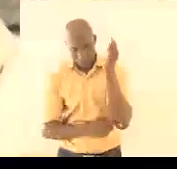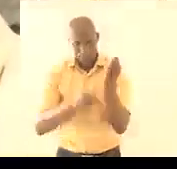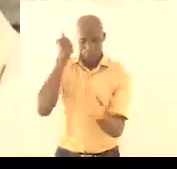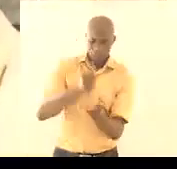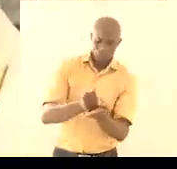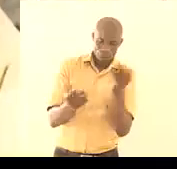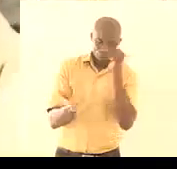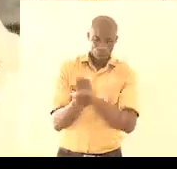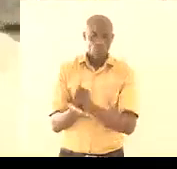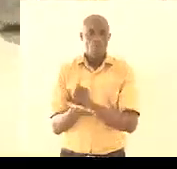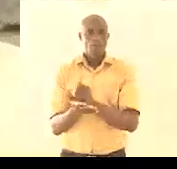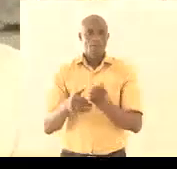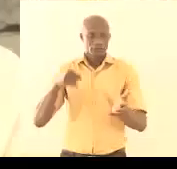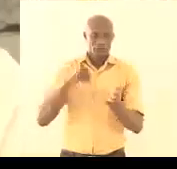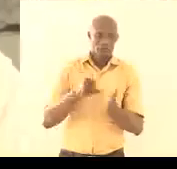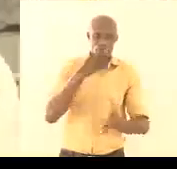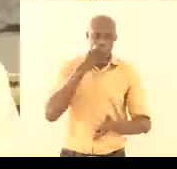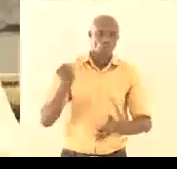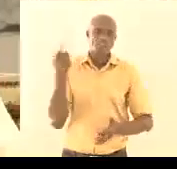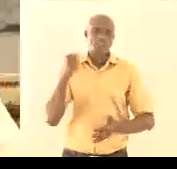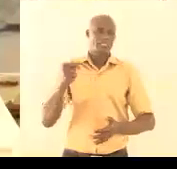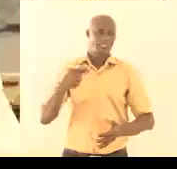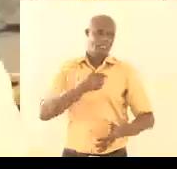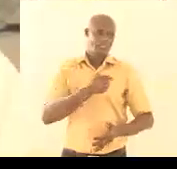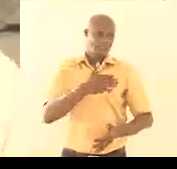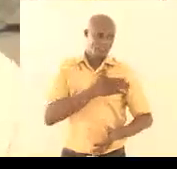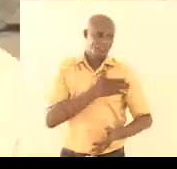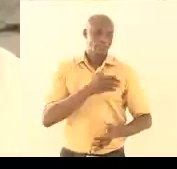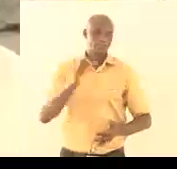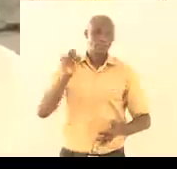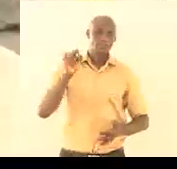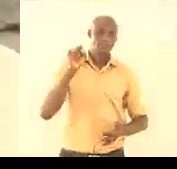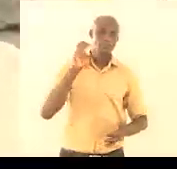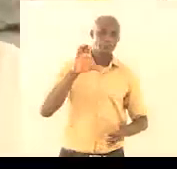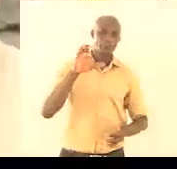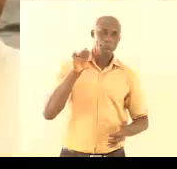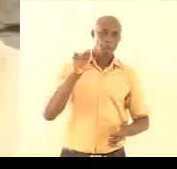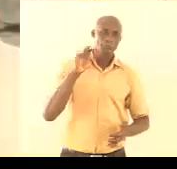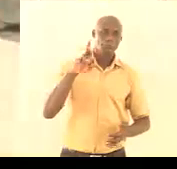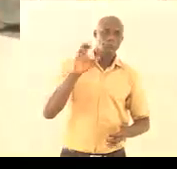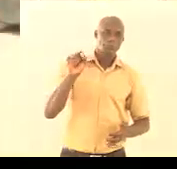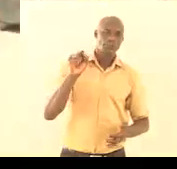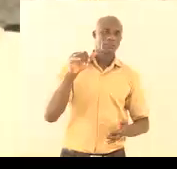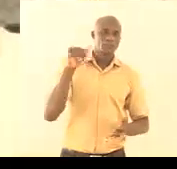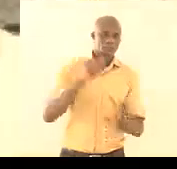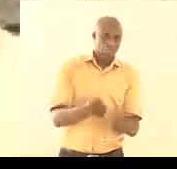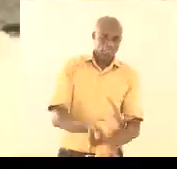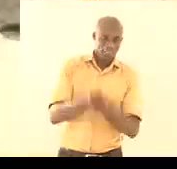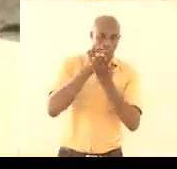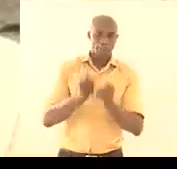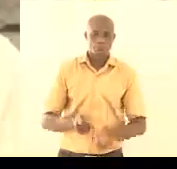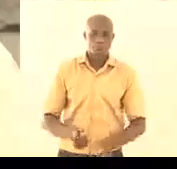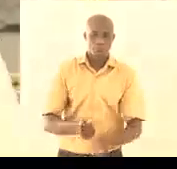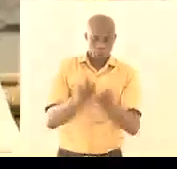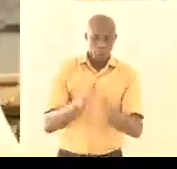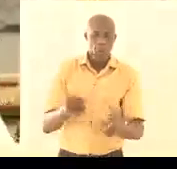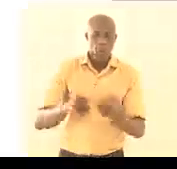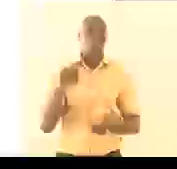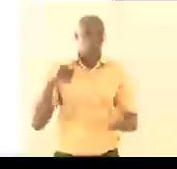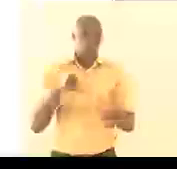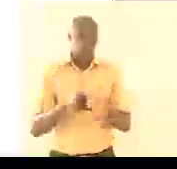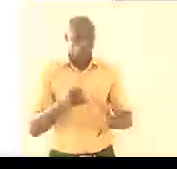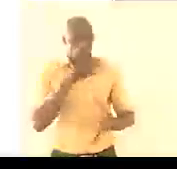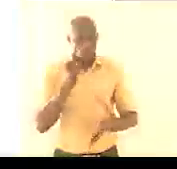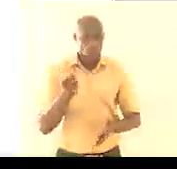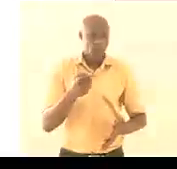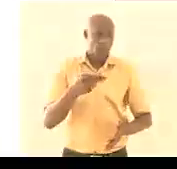and crucifixion. It was the scars that helped the disciples to recognize him. It was the scars of